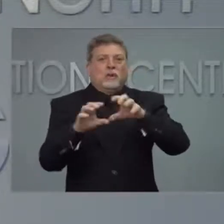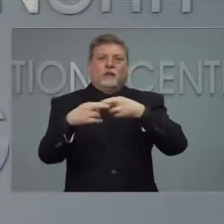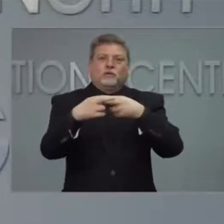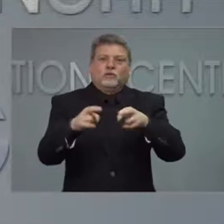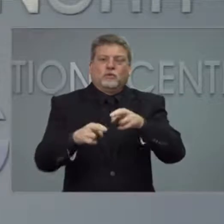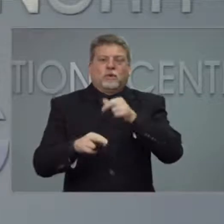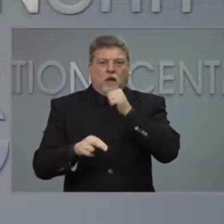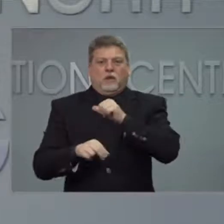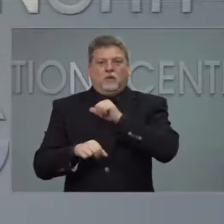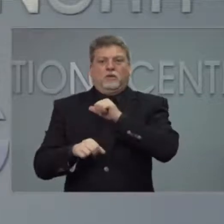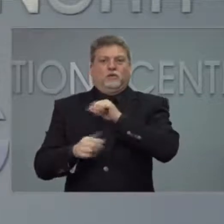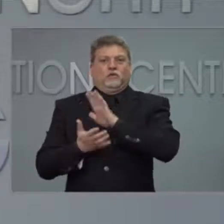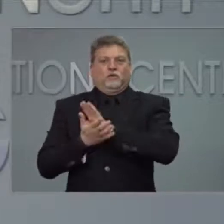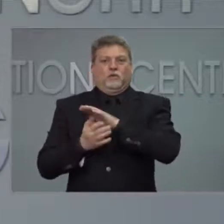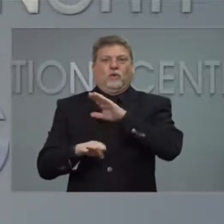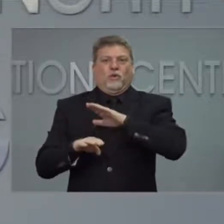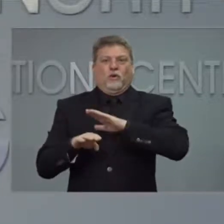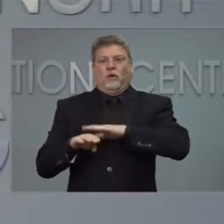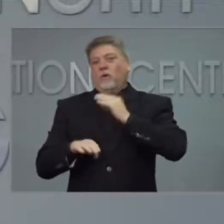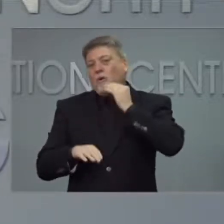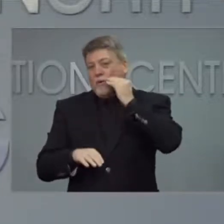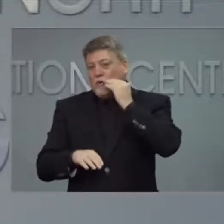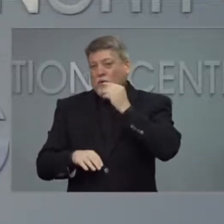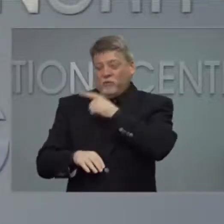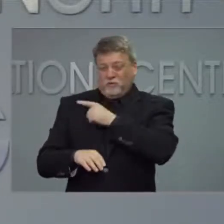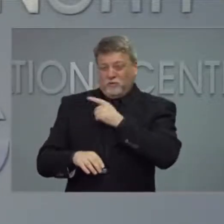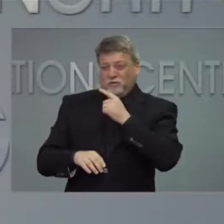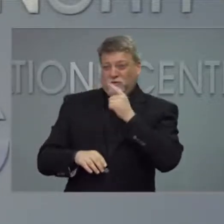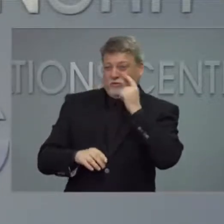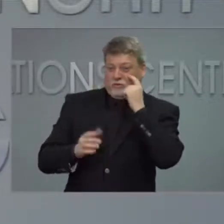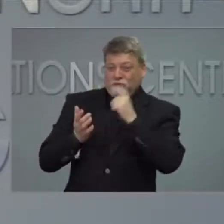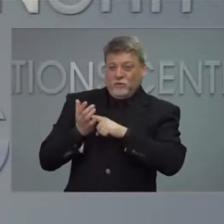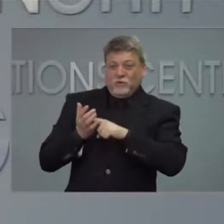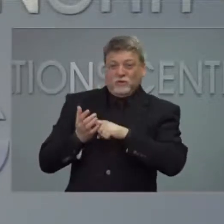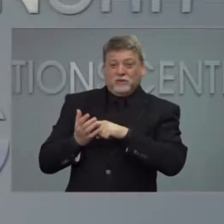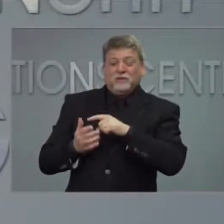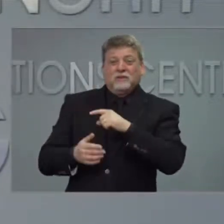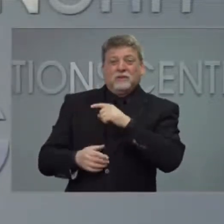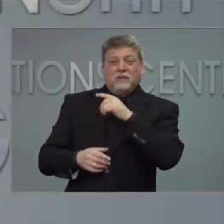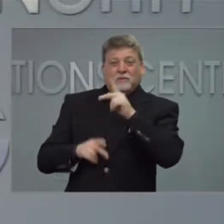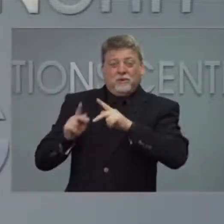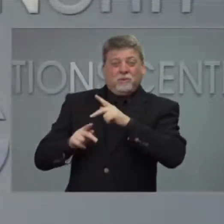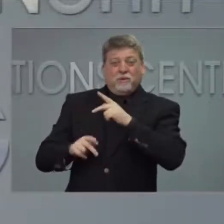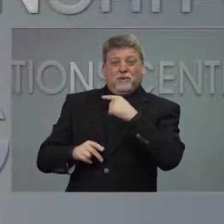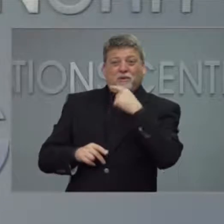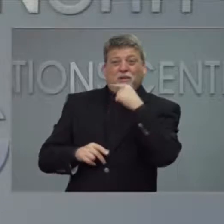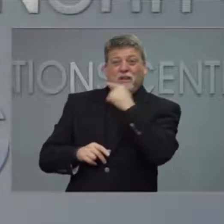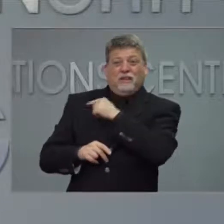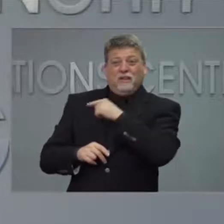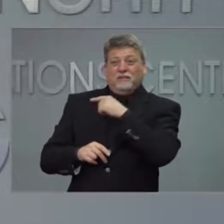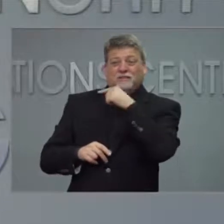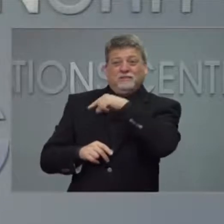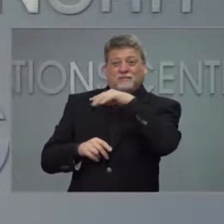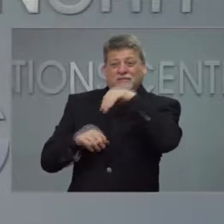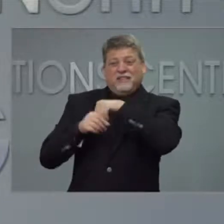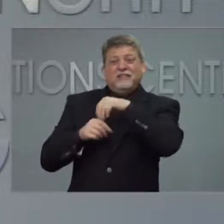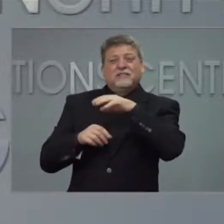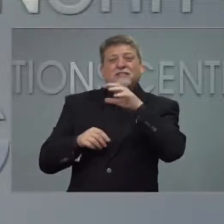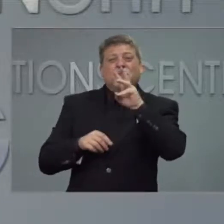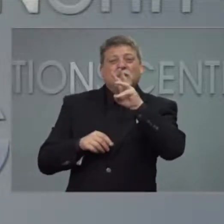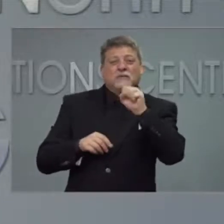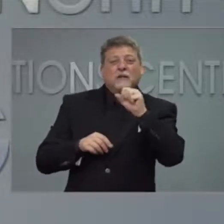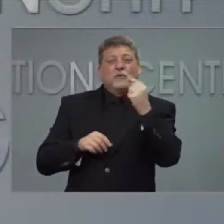what's happened in the triad recently involving some missing girls, thankfully to have been found communicating with sexual predators with